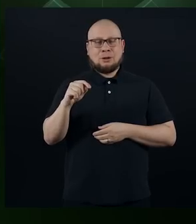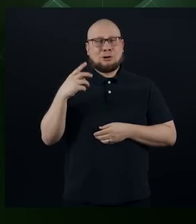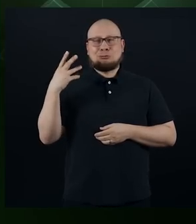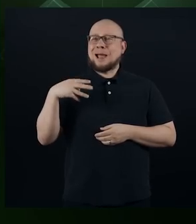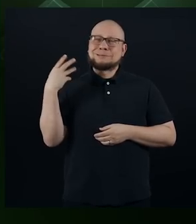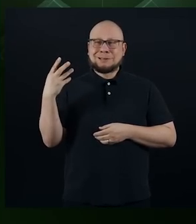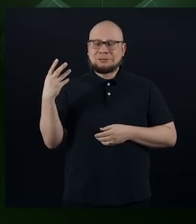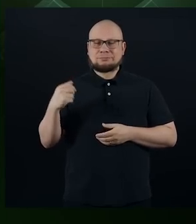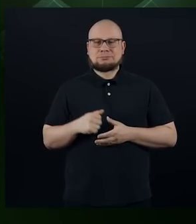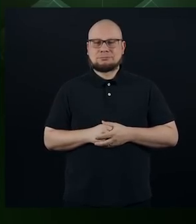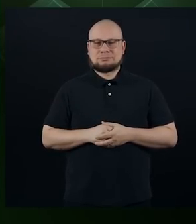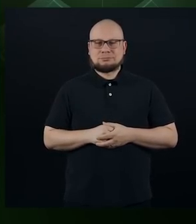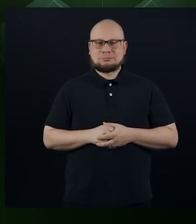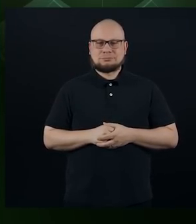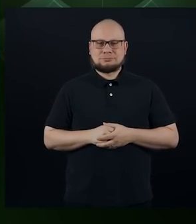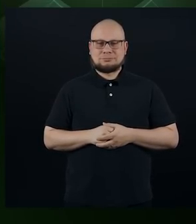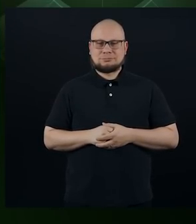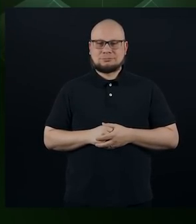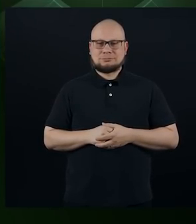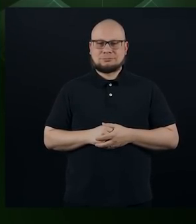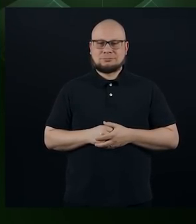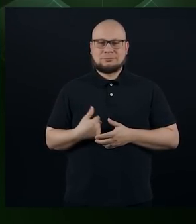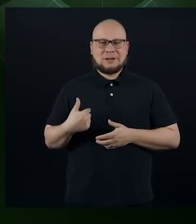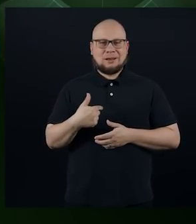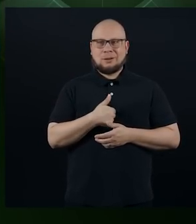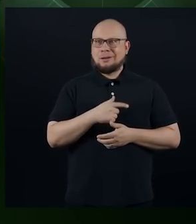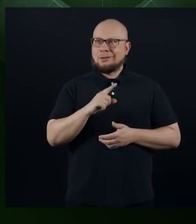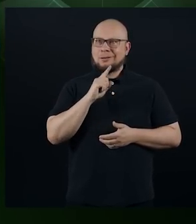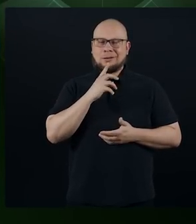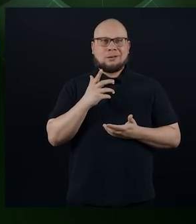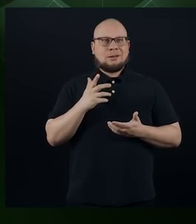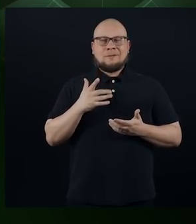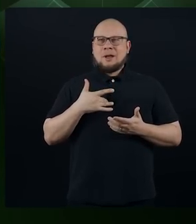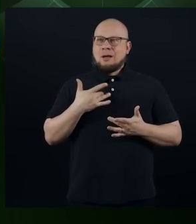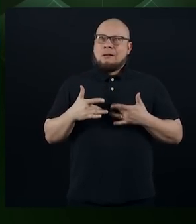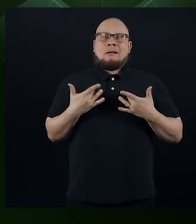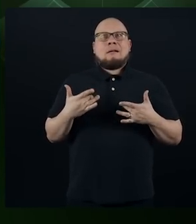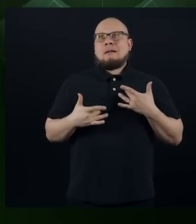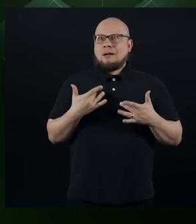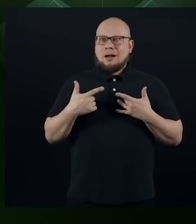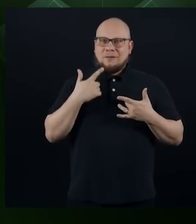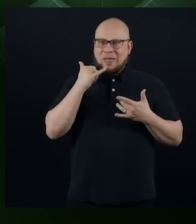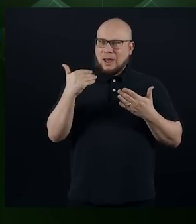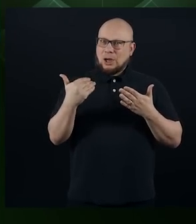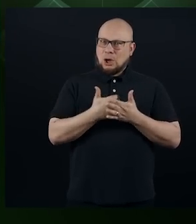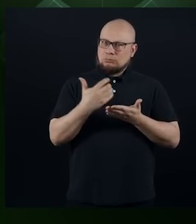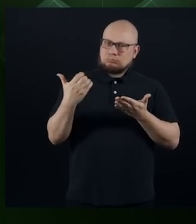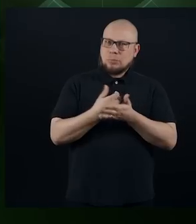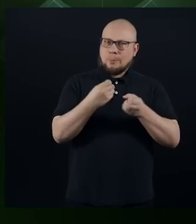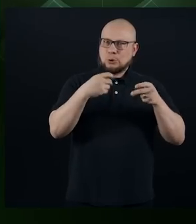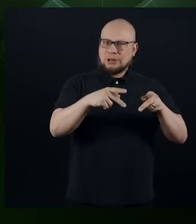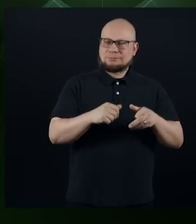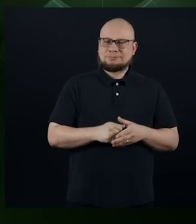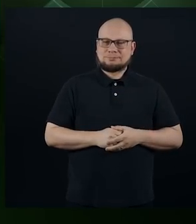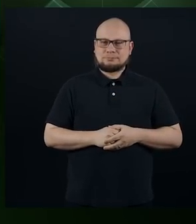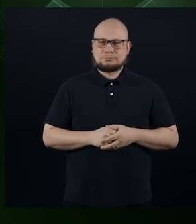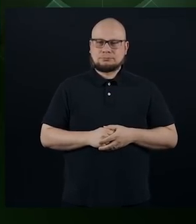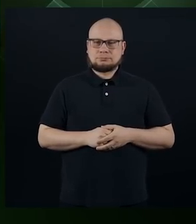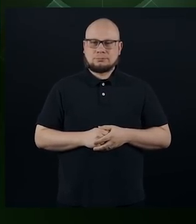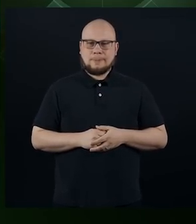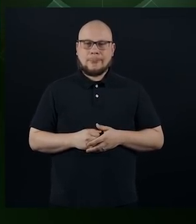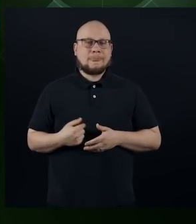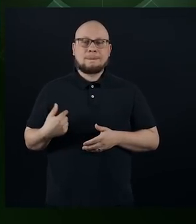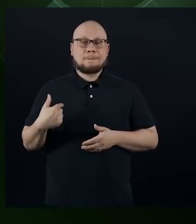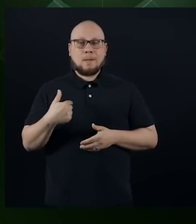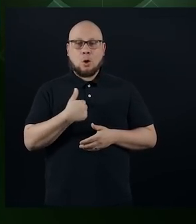crazy. Everybody was totally pumped for this opportunity. When Mike sat down and started